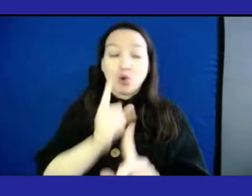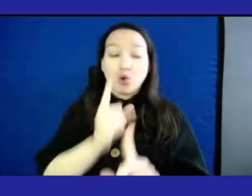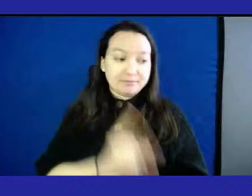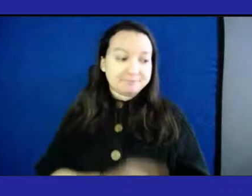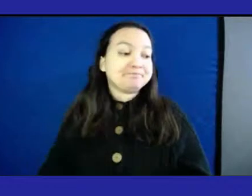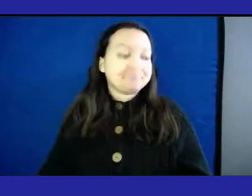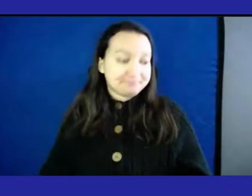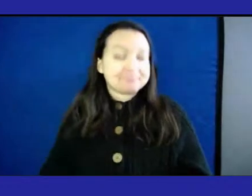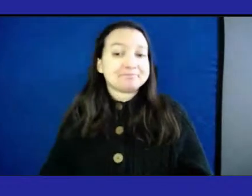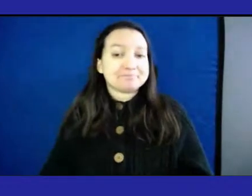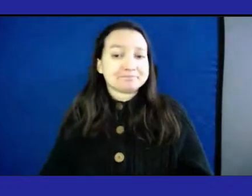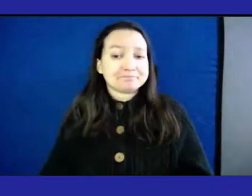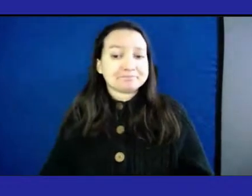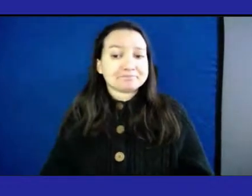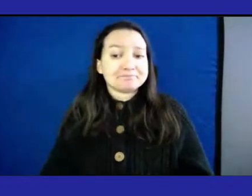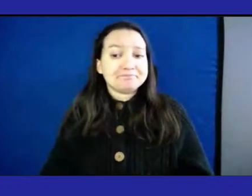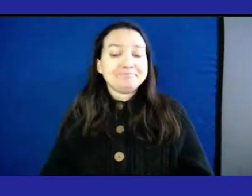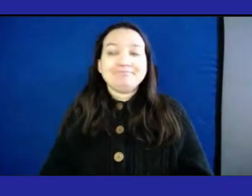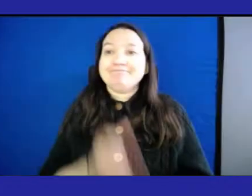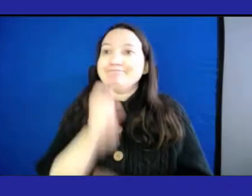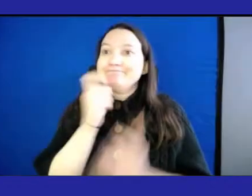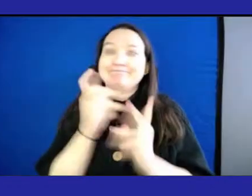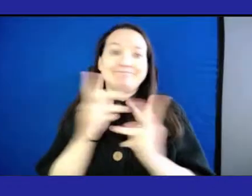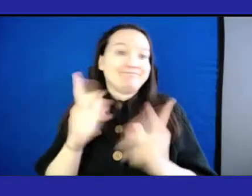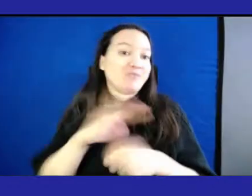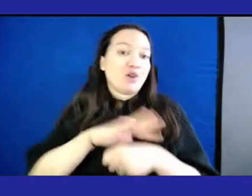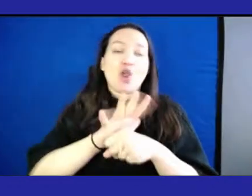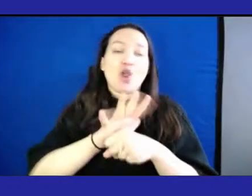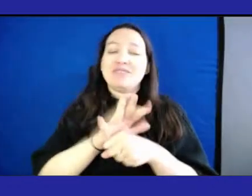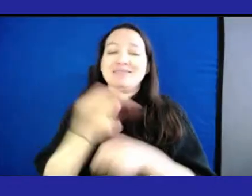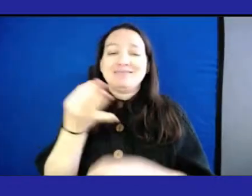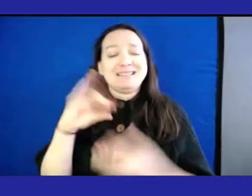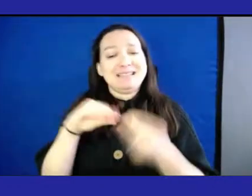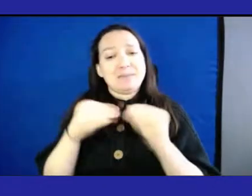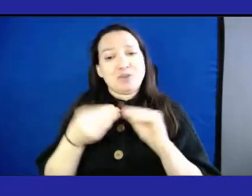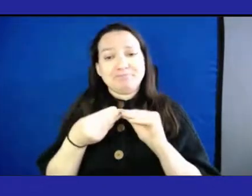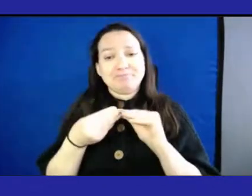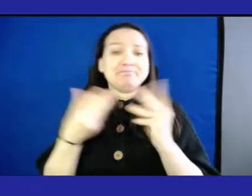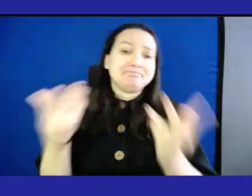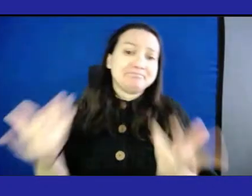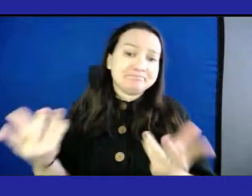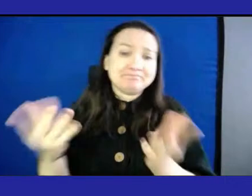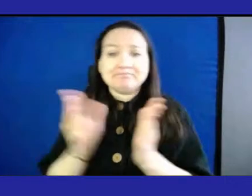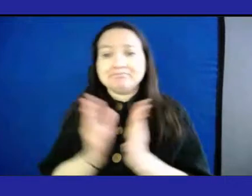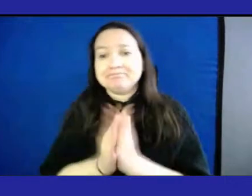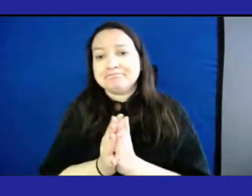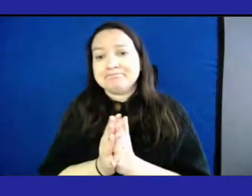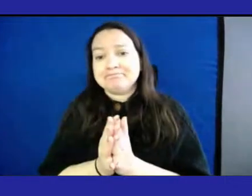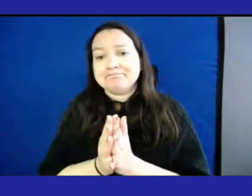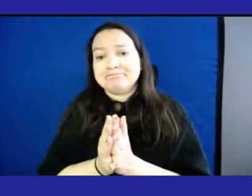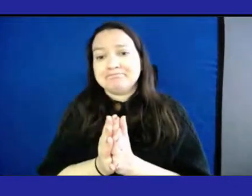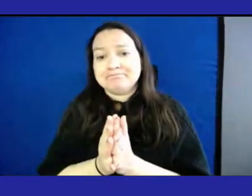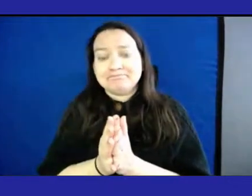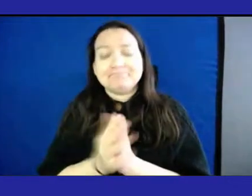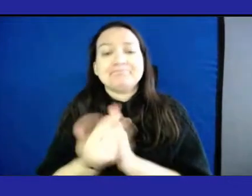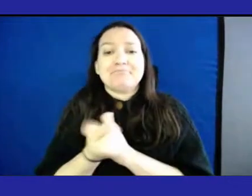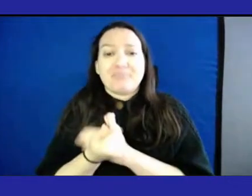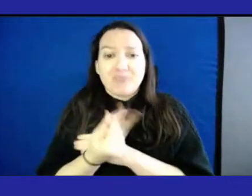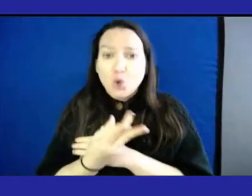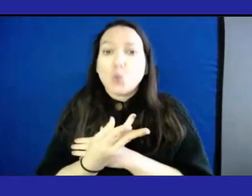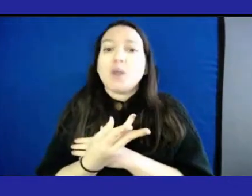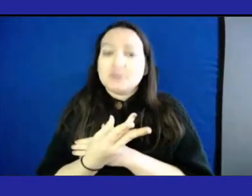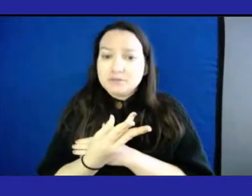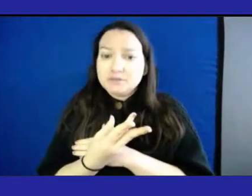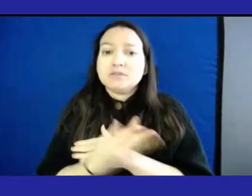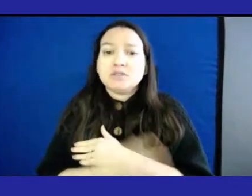Yeah. So, not much to say on our COVID-19 metrics besides that a few, right? 2%,